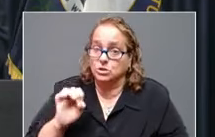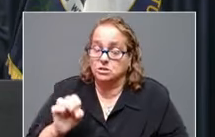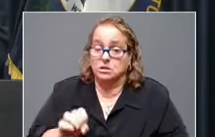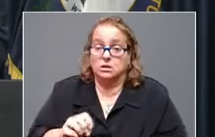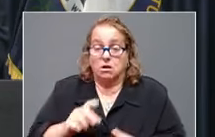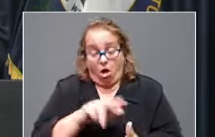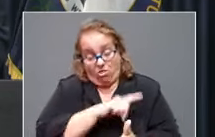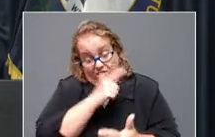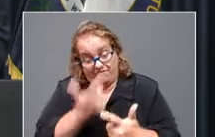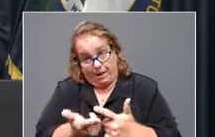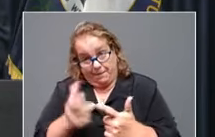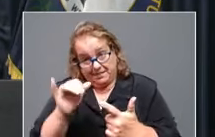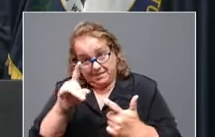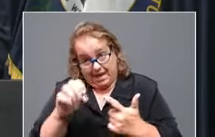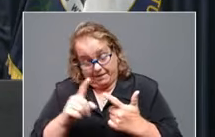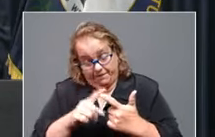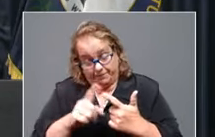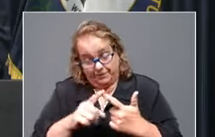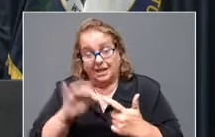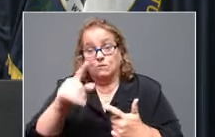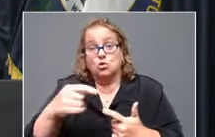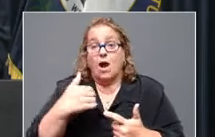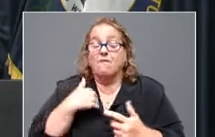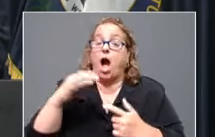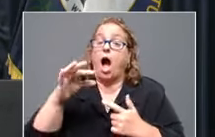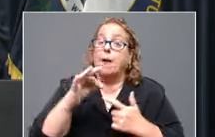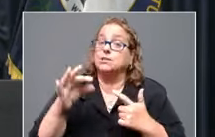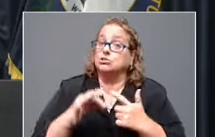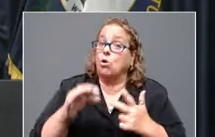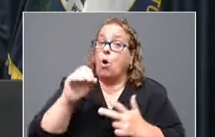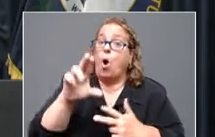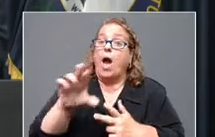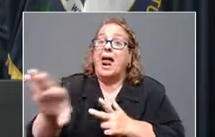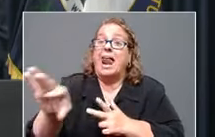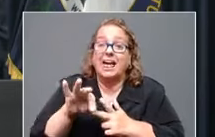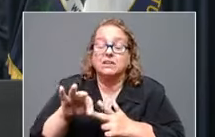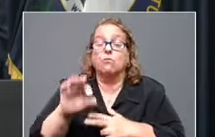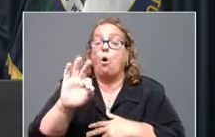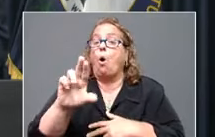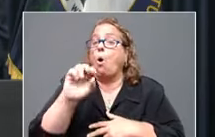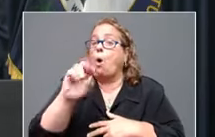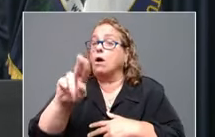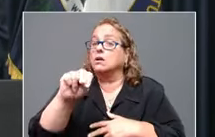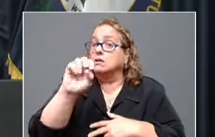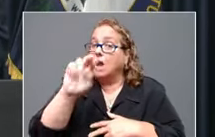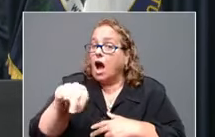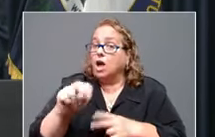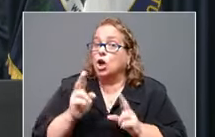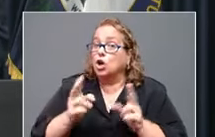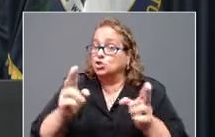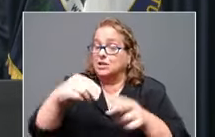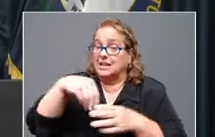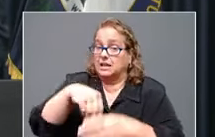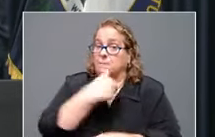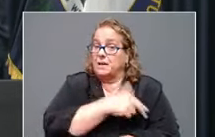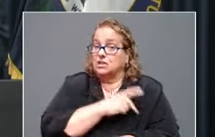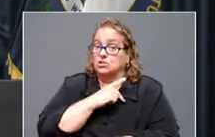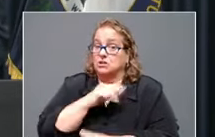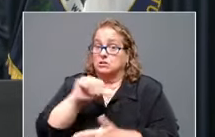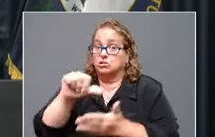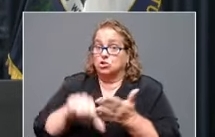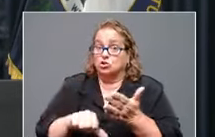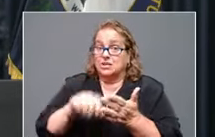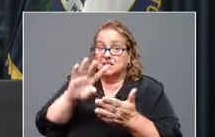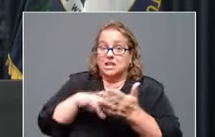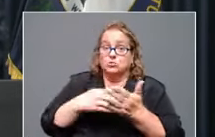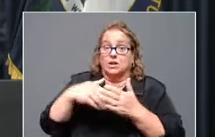not a good time to be in a hospital. The staffing ratios are going to get stretched, and it is not a good time to be in a hospital if you do not have